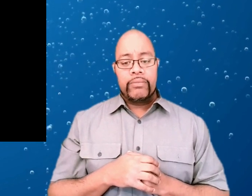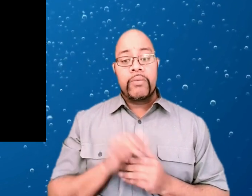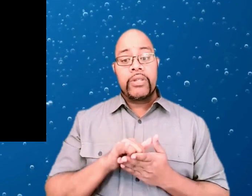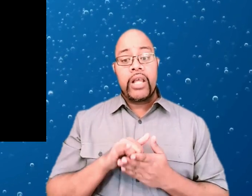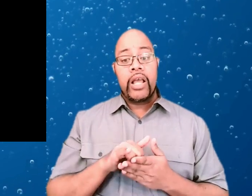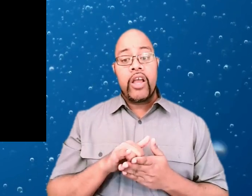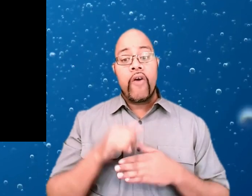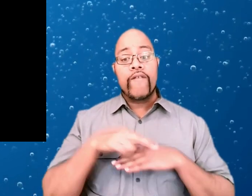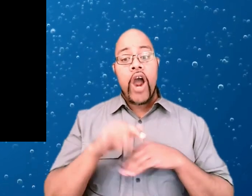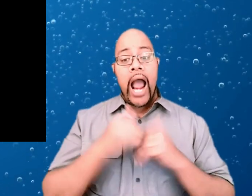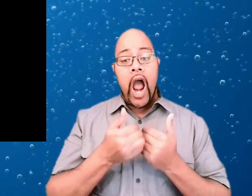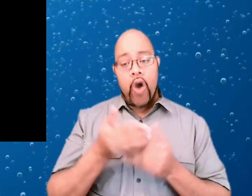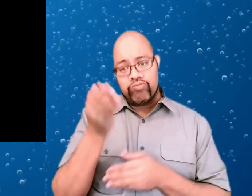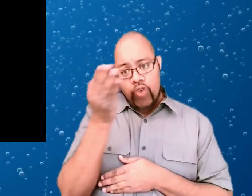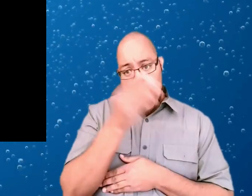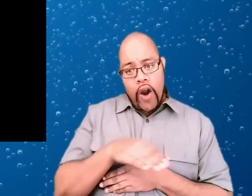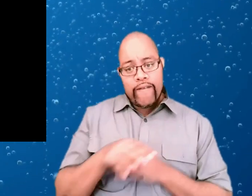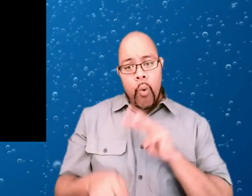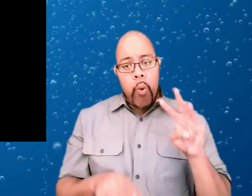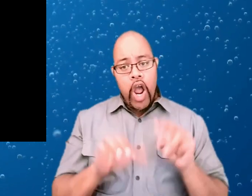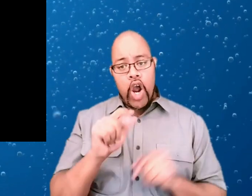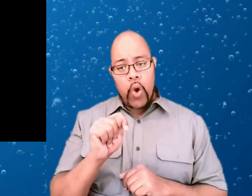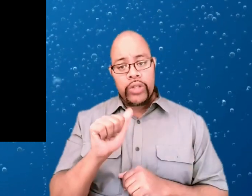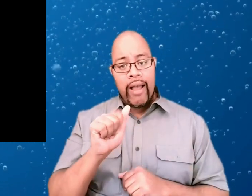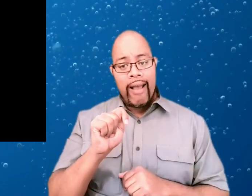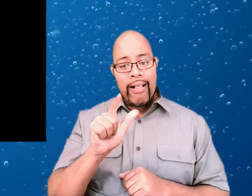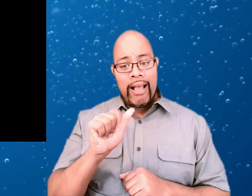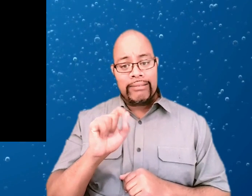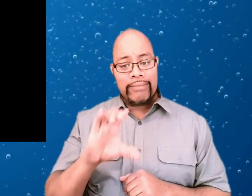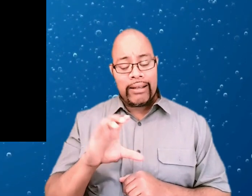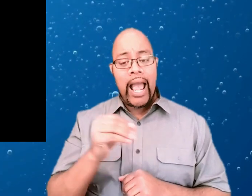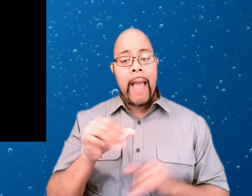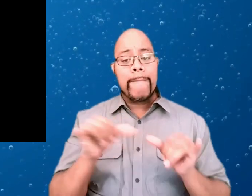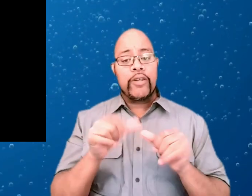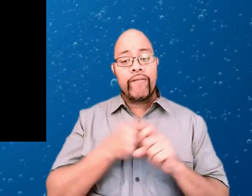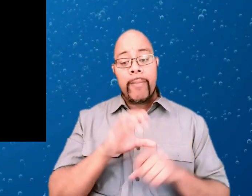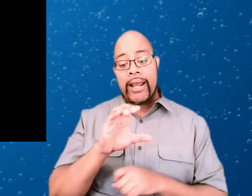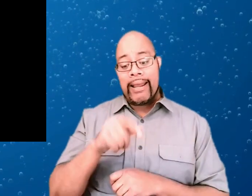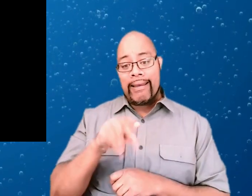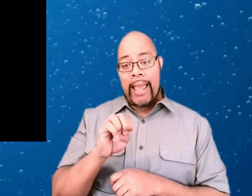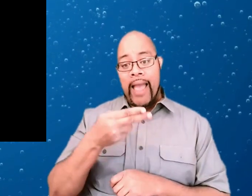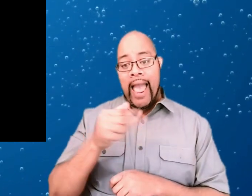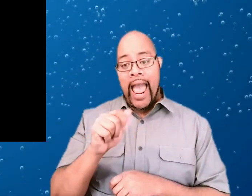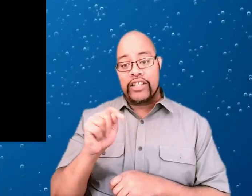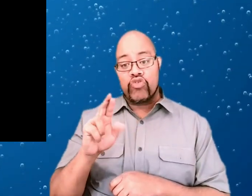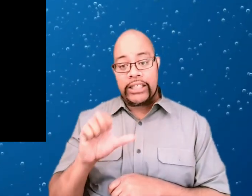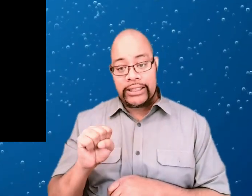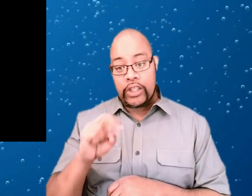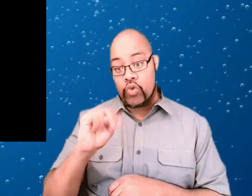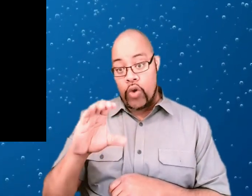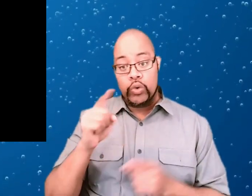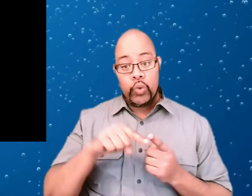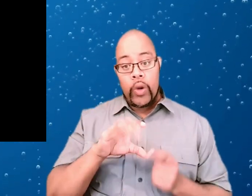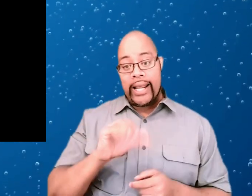B-I-G-H-T, refers to how curved the western coastline of the Atlantic coast is and is measured from Cape Hatteras, North